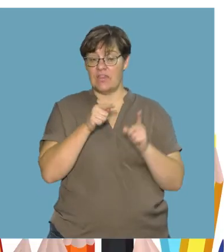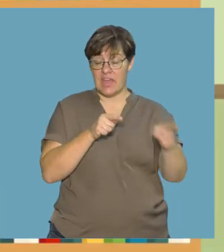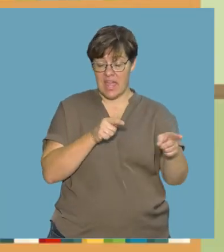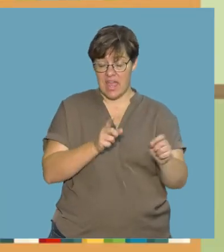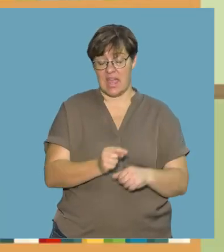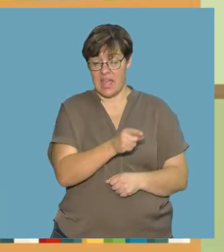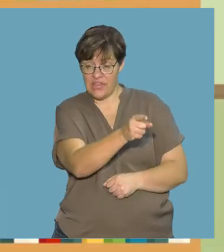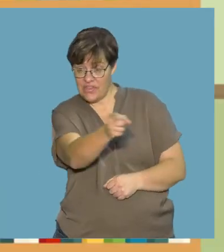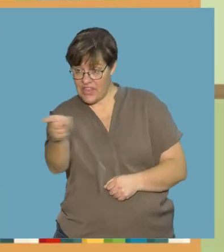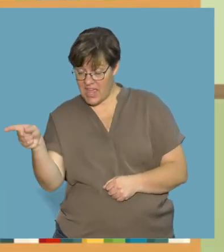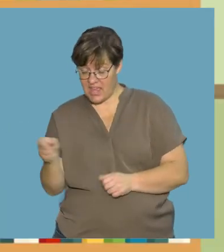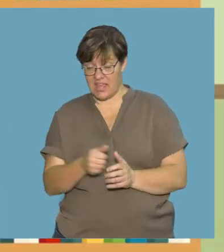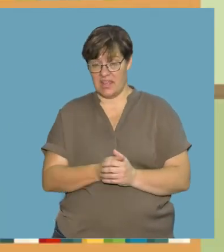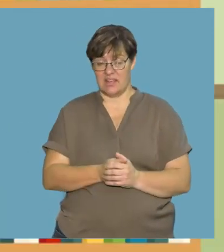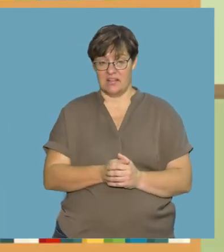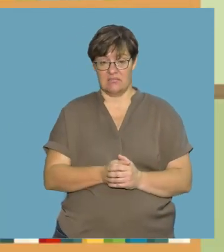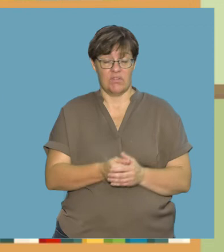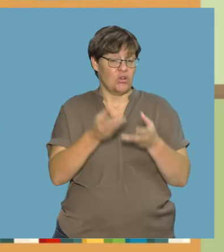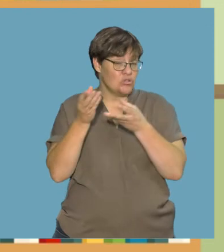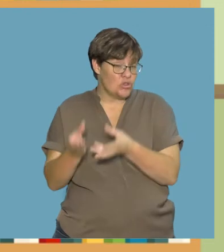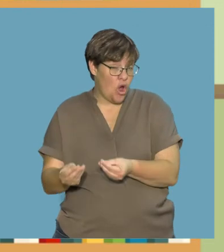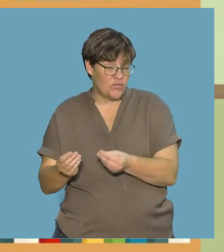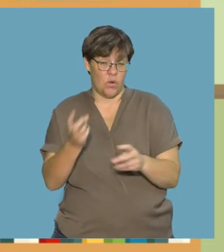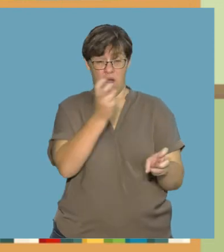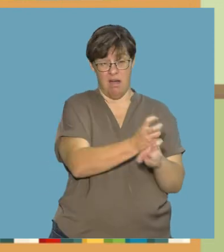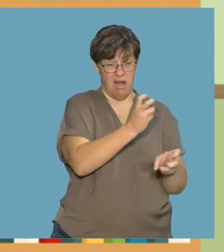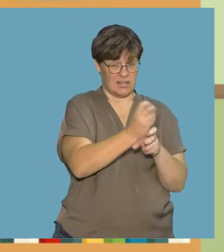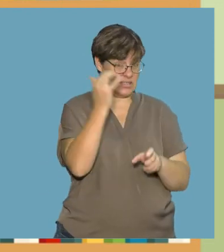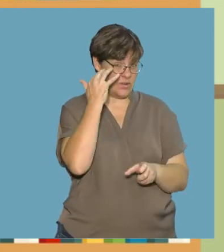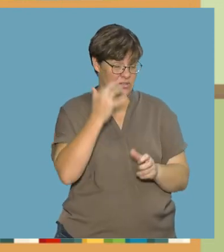they. Are these soft or hard sounds?